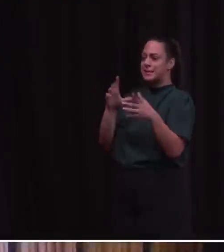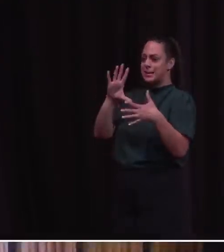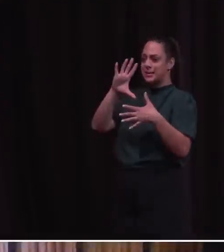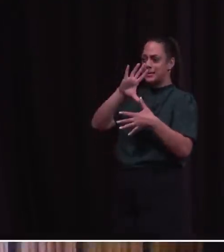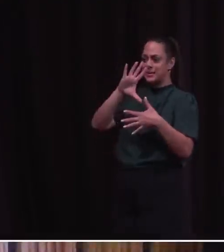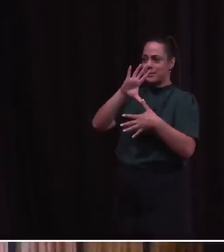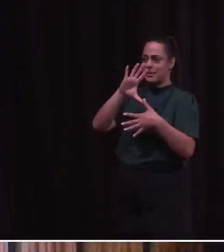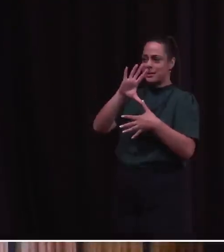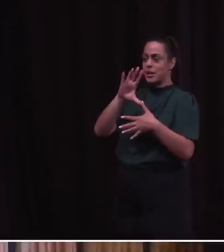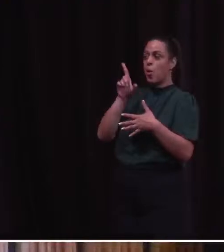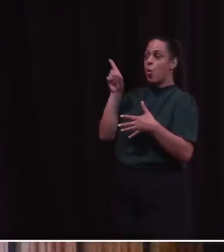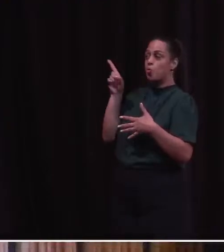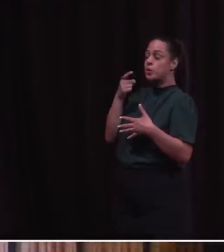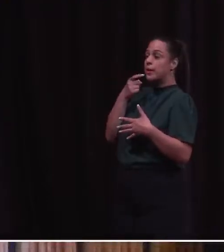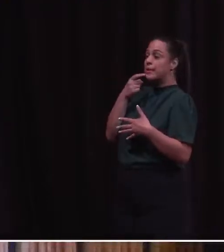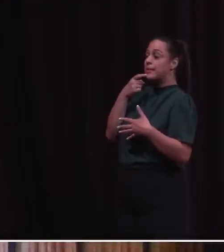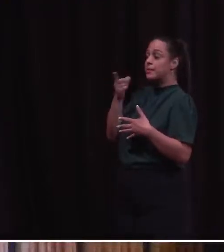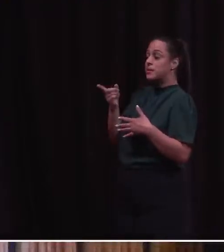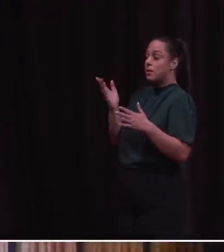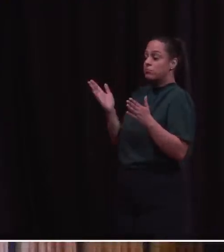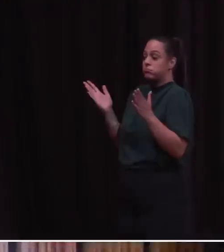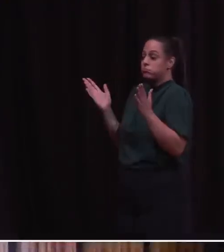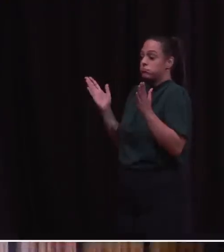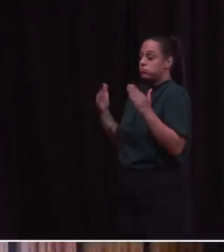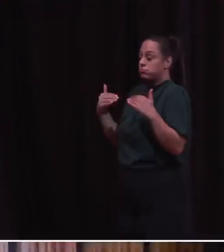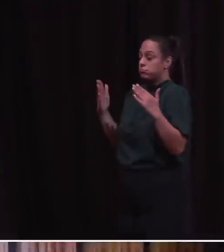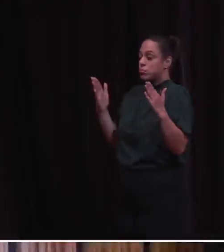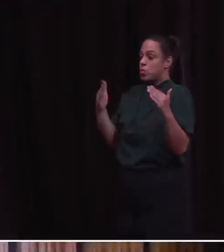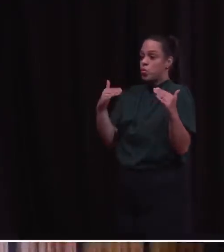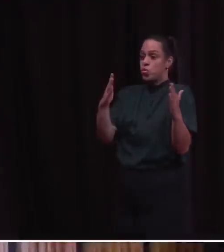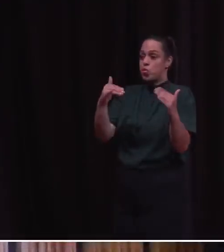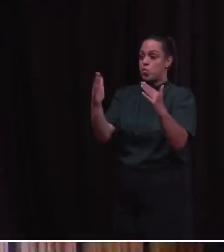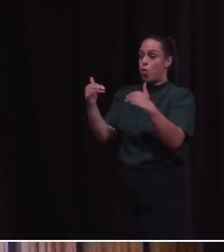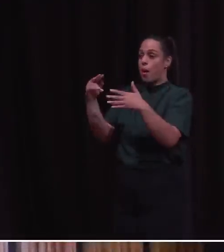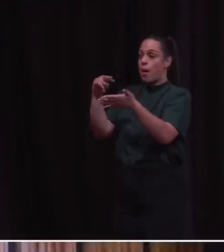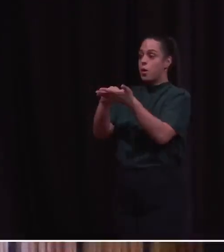of gender in certain African societies.